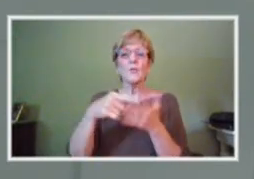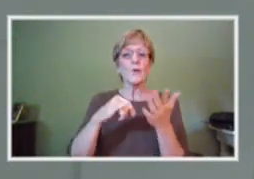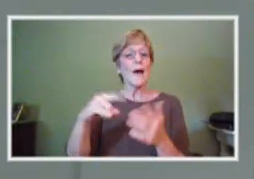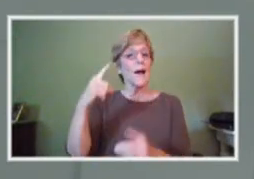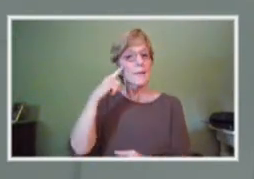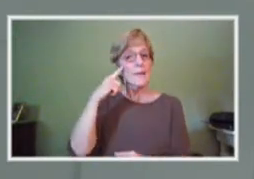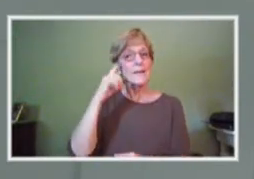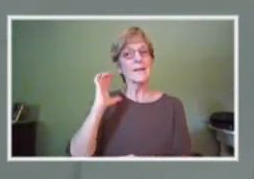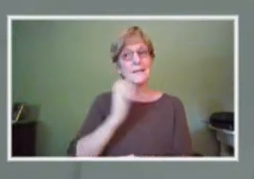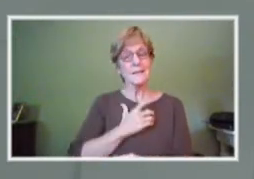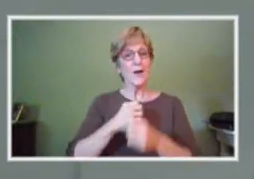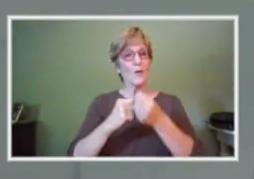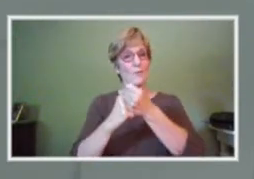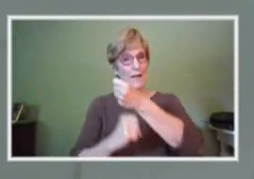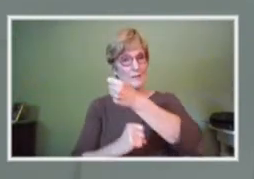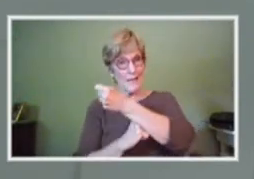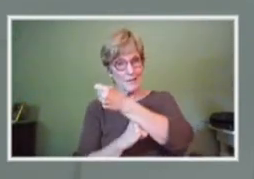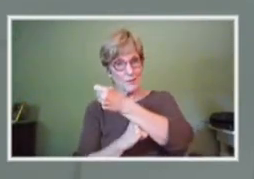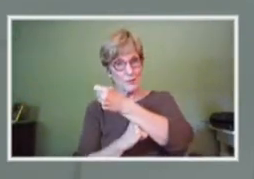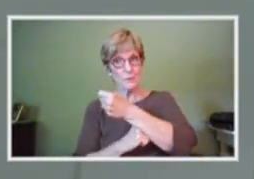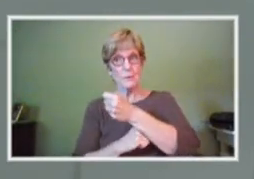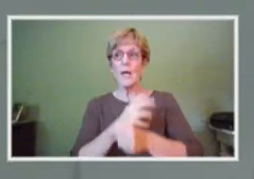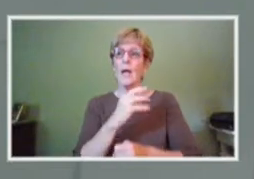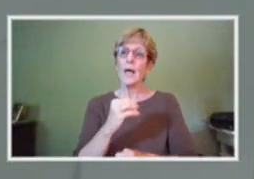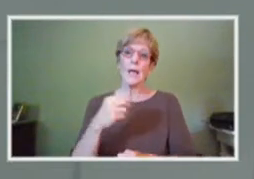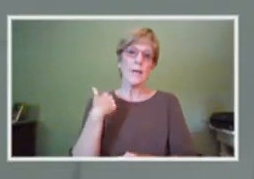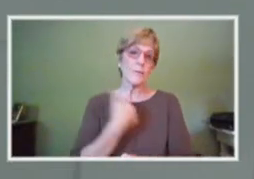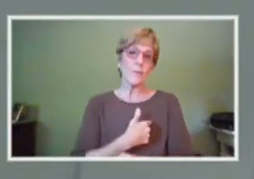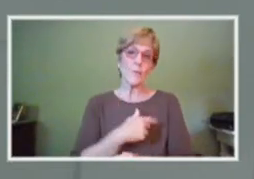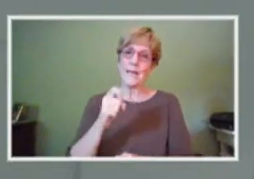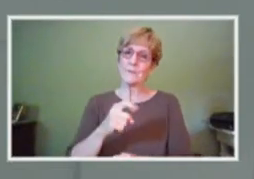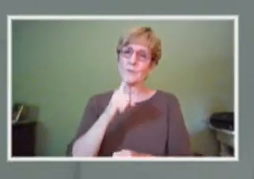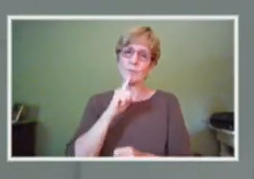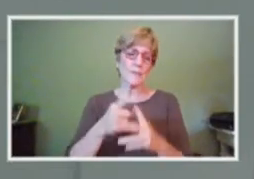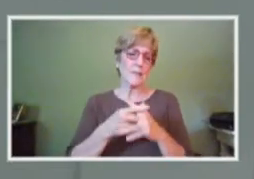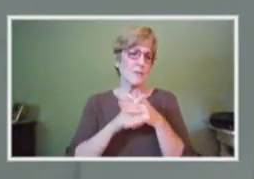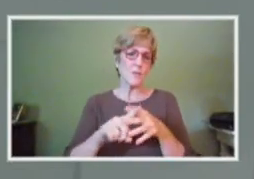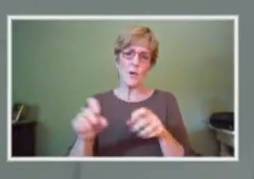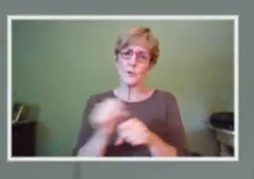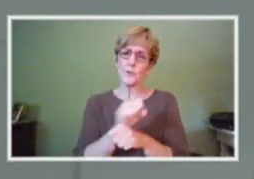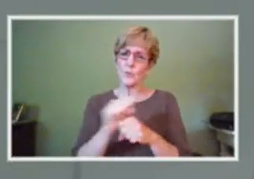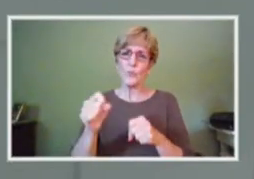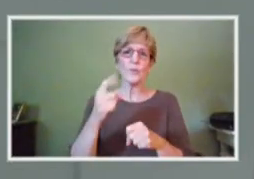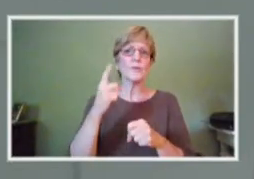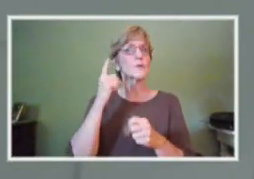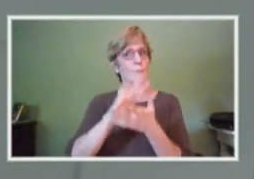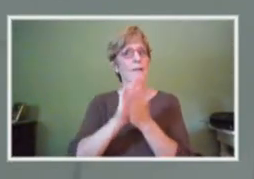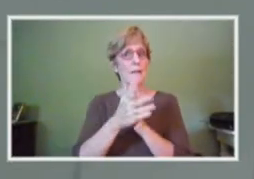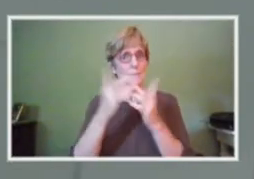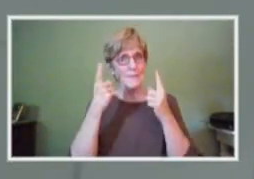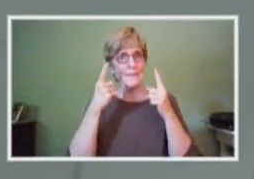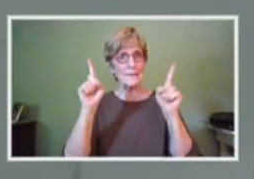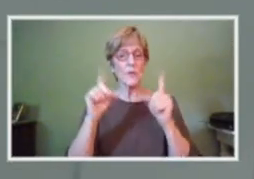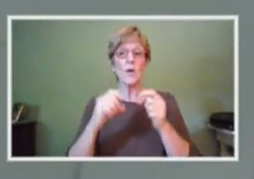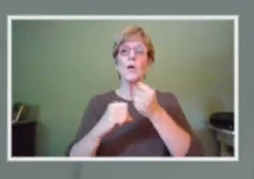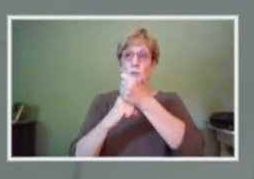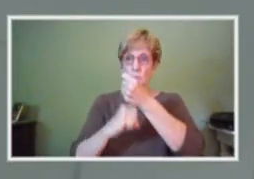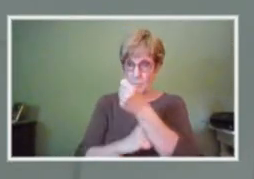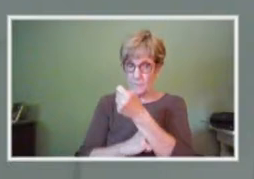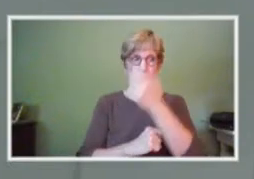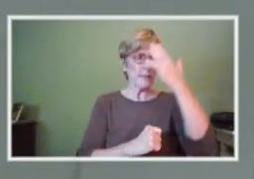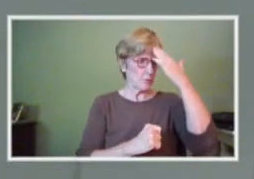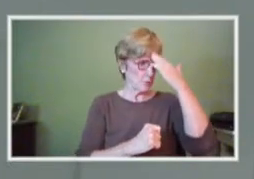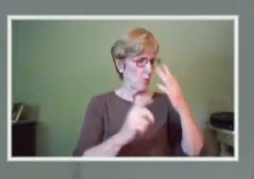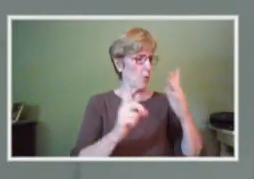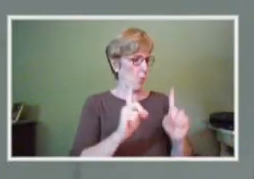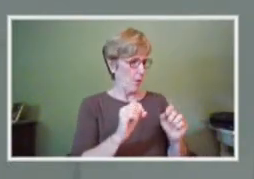our foundation, but something that we've got to really begin to work on for success. So we have the foundational knowledge of where we are